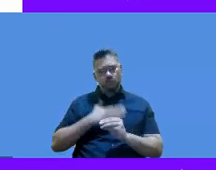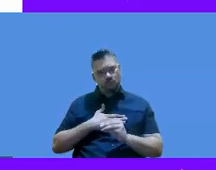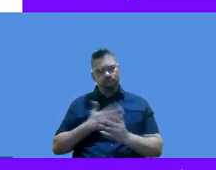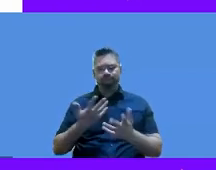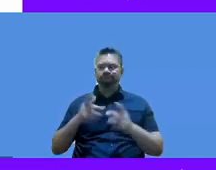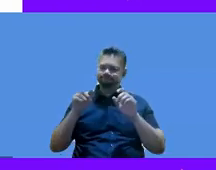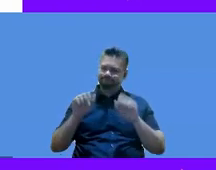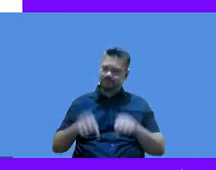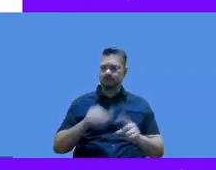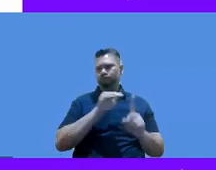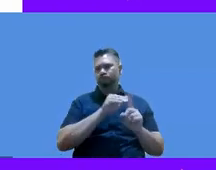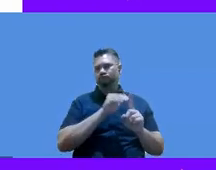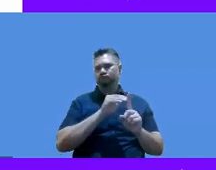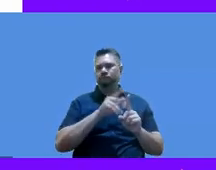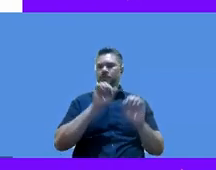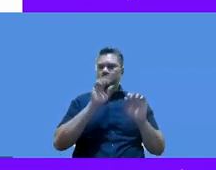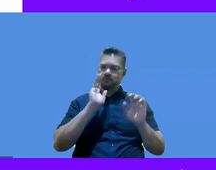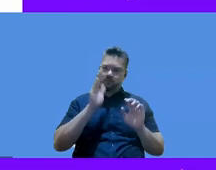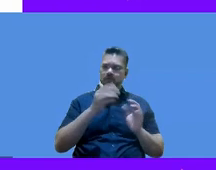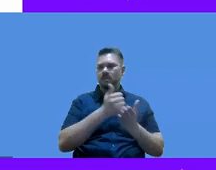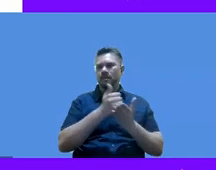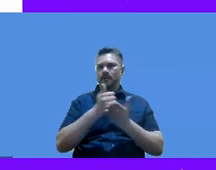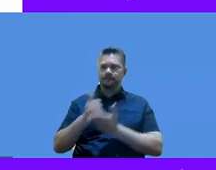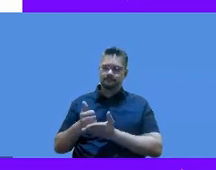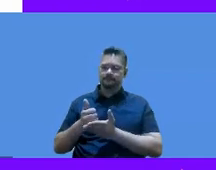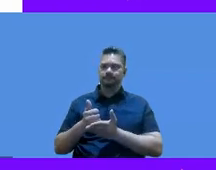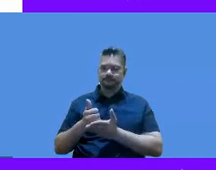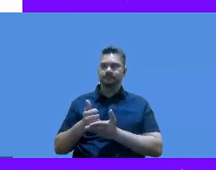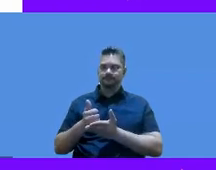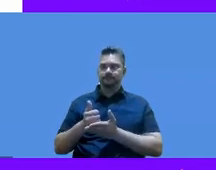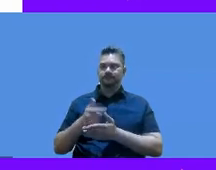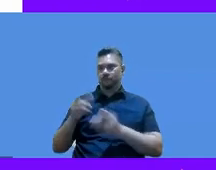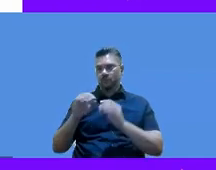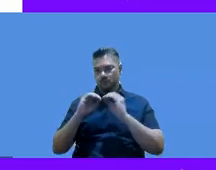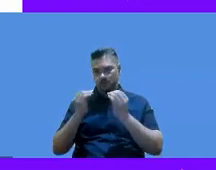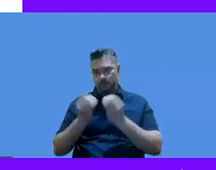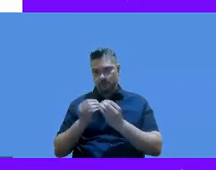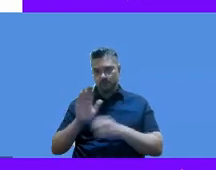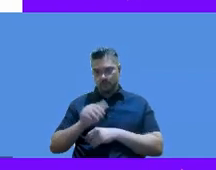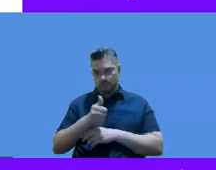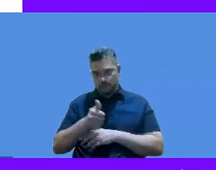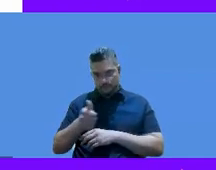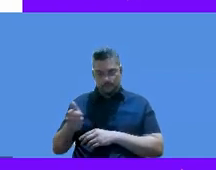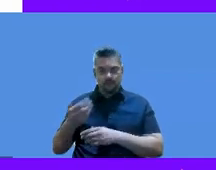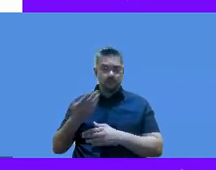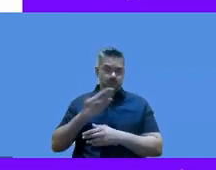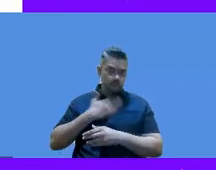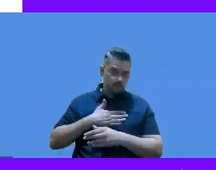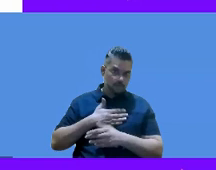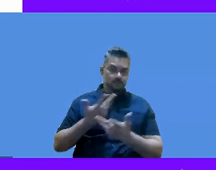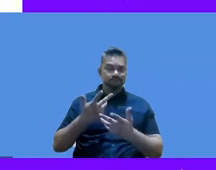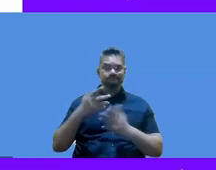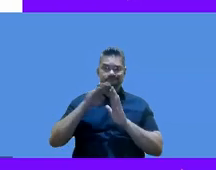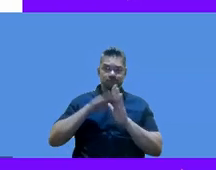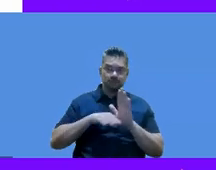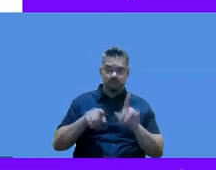see if that's something that you as a youth leader or the organizations you work with will be interested in running a session to